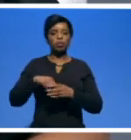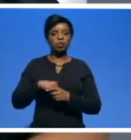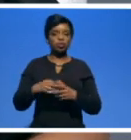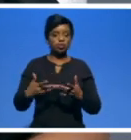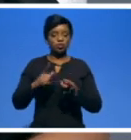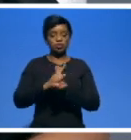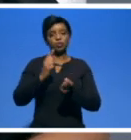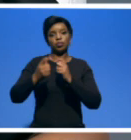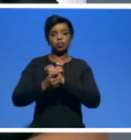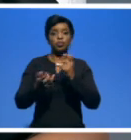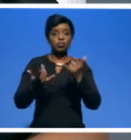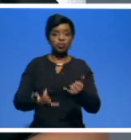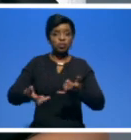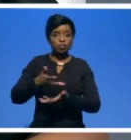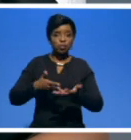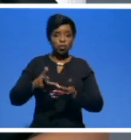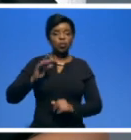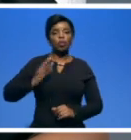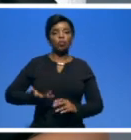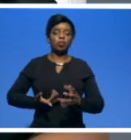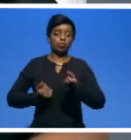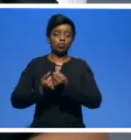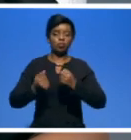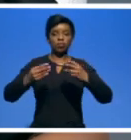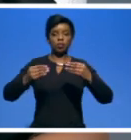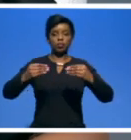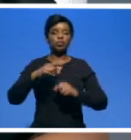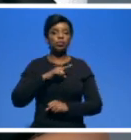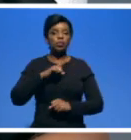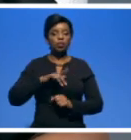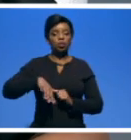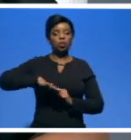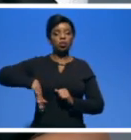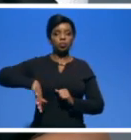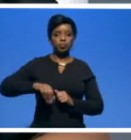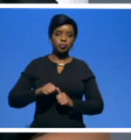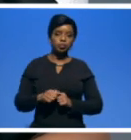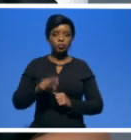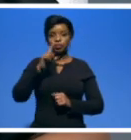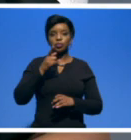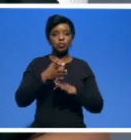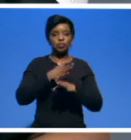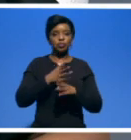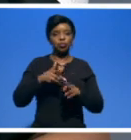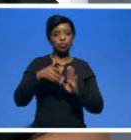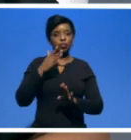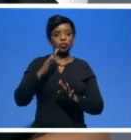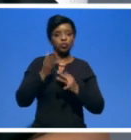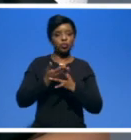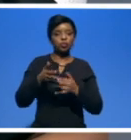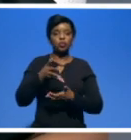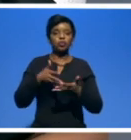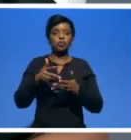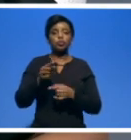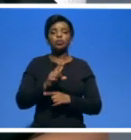the economic empowerment of women and their financial exclusion. Before we went to the ad break, we spoke about economic